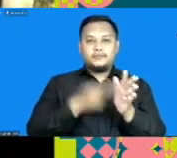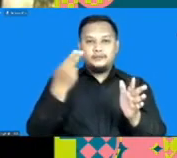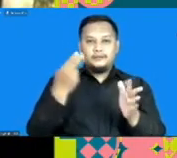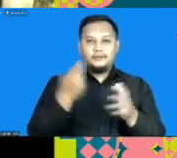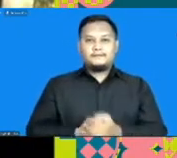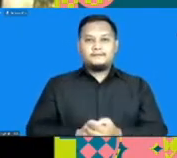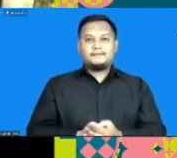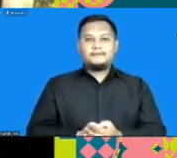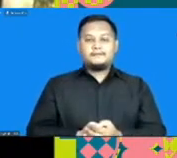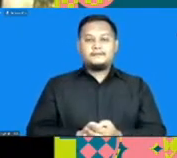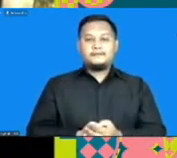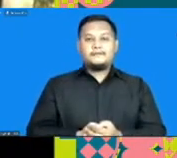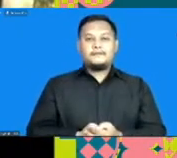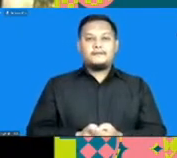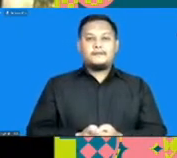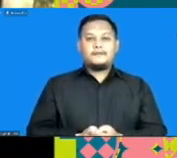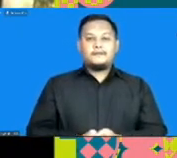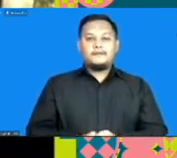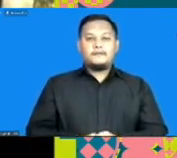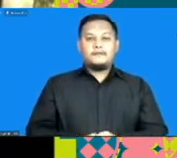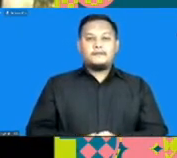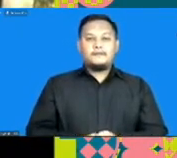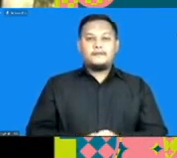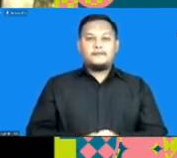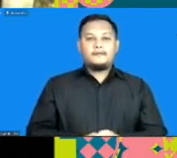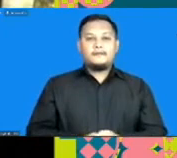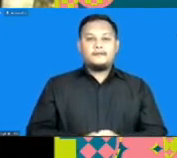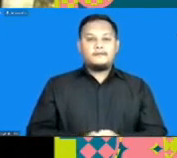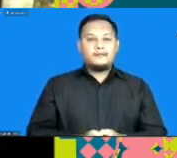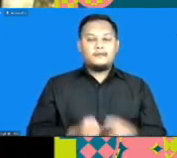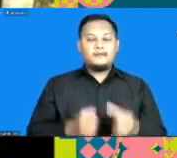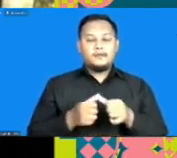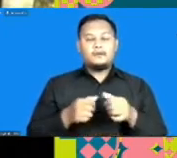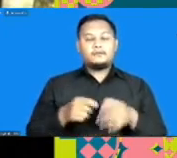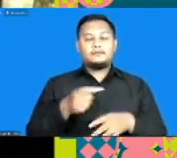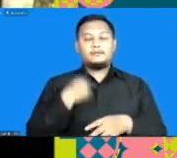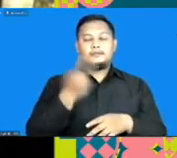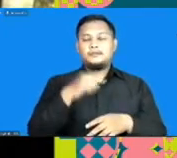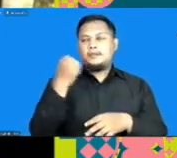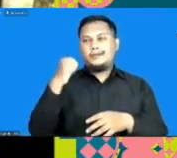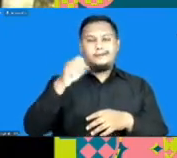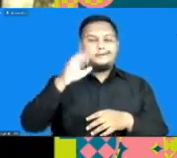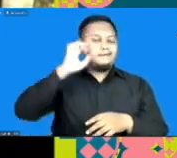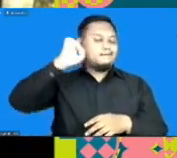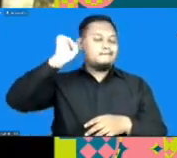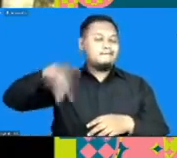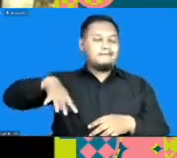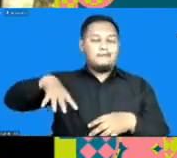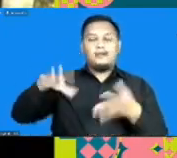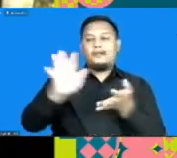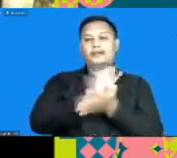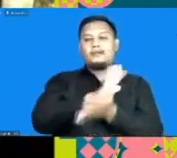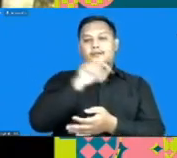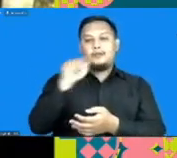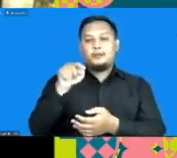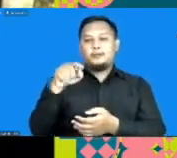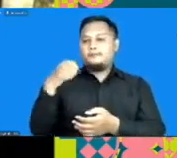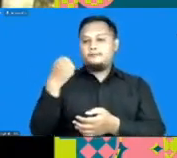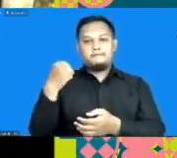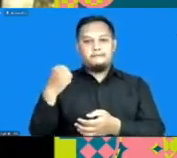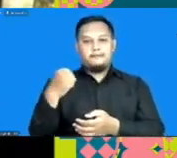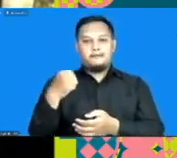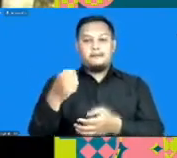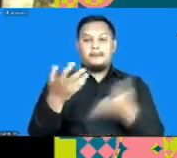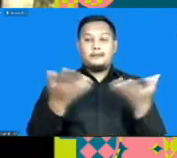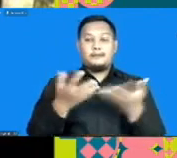turn away from this opportunity where we can invite even more wider pool